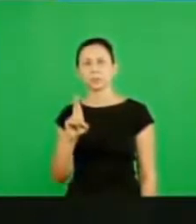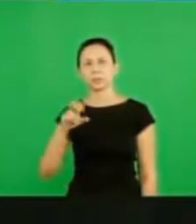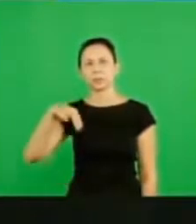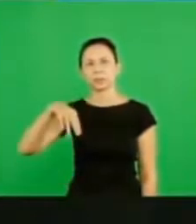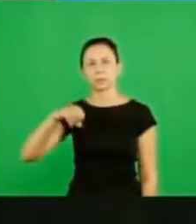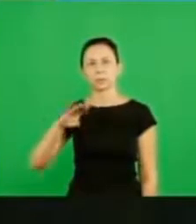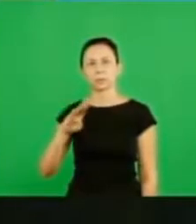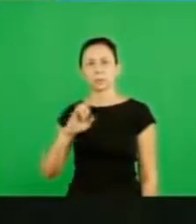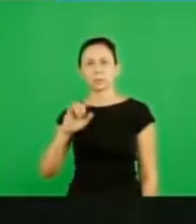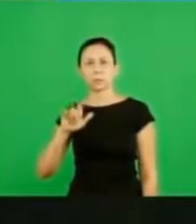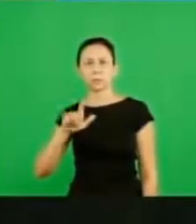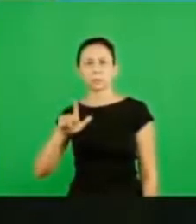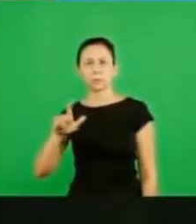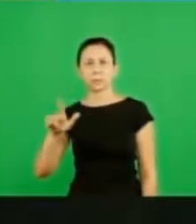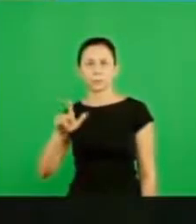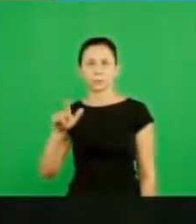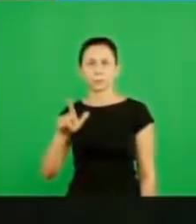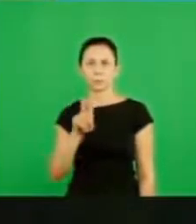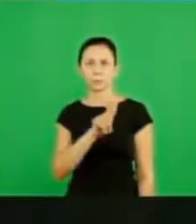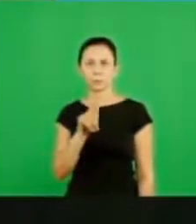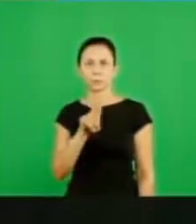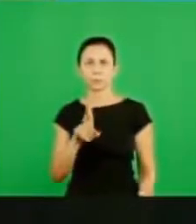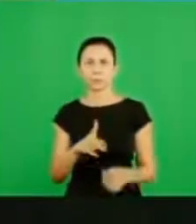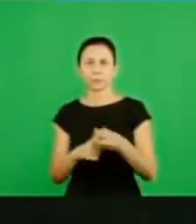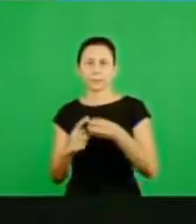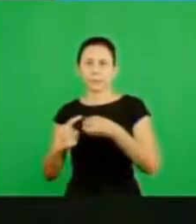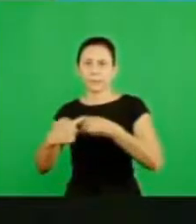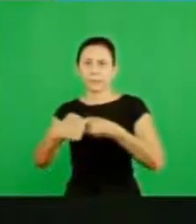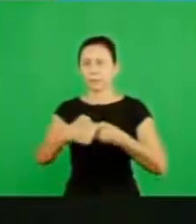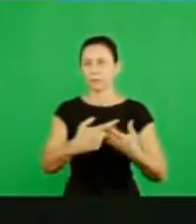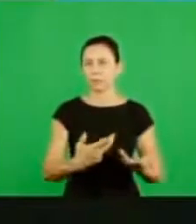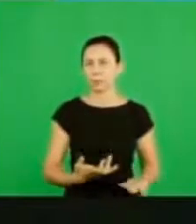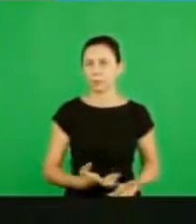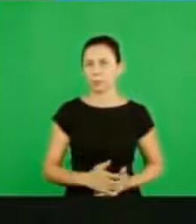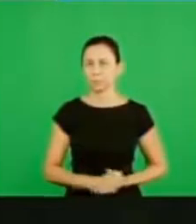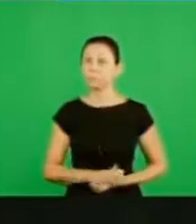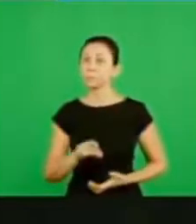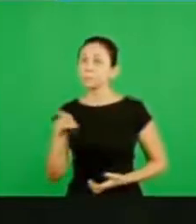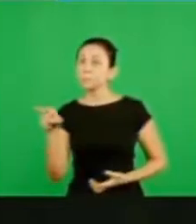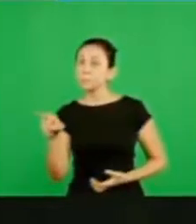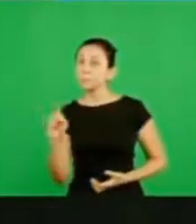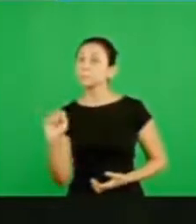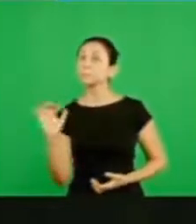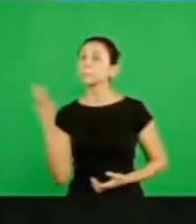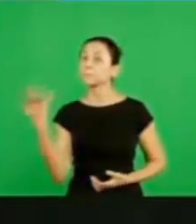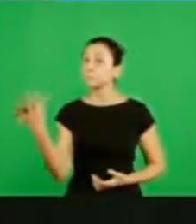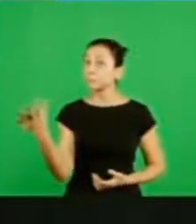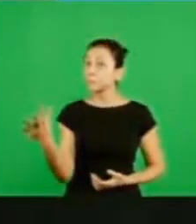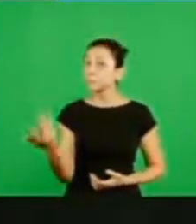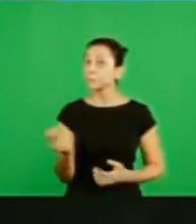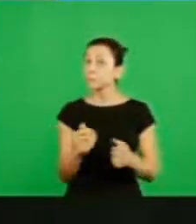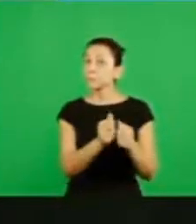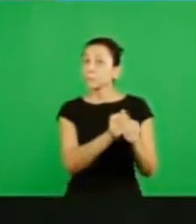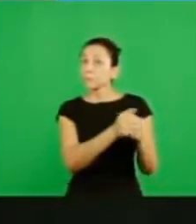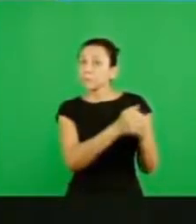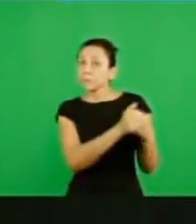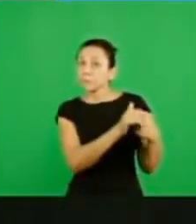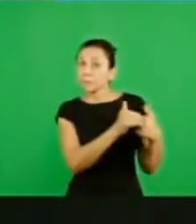The word wormwood, it means translated back, is